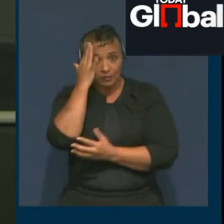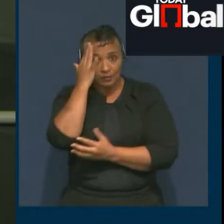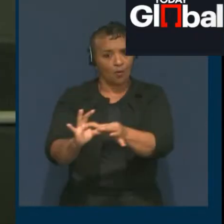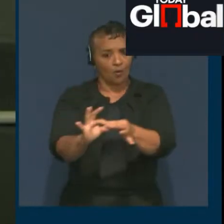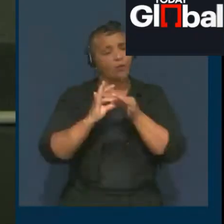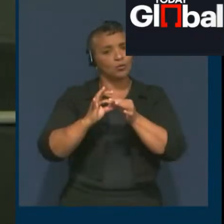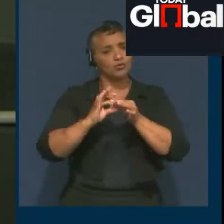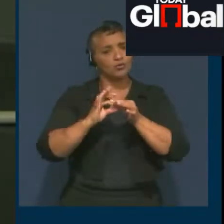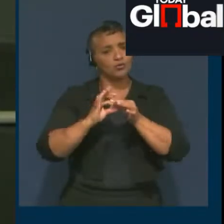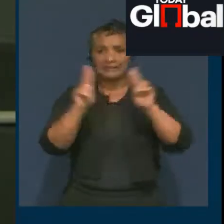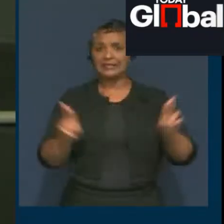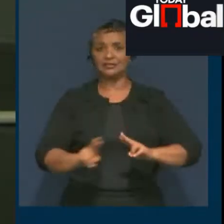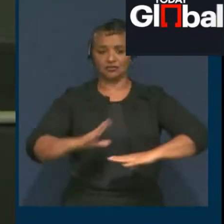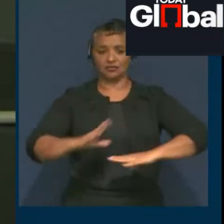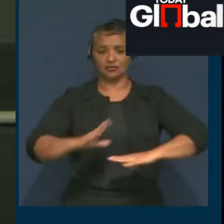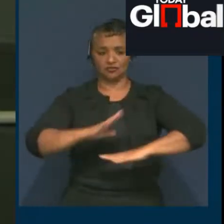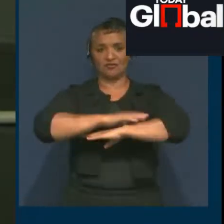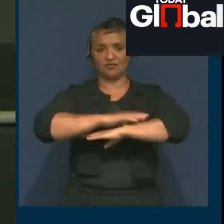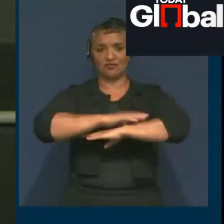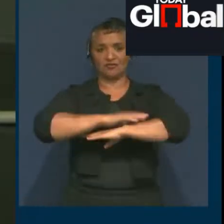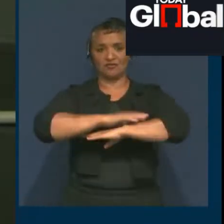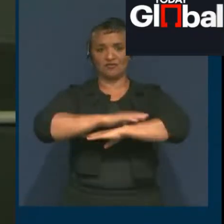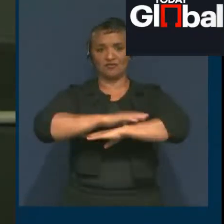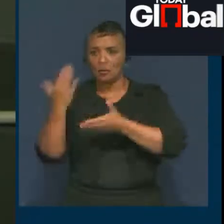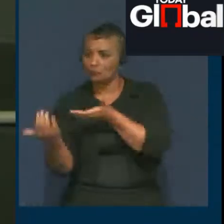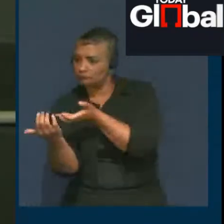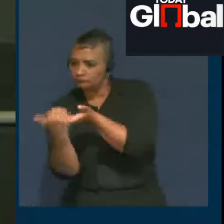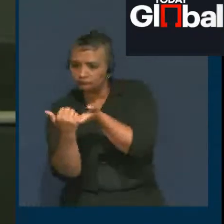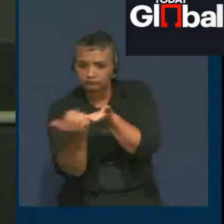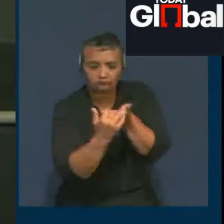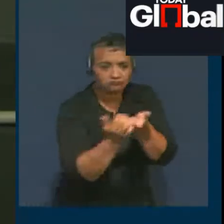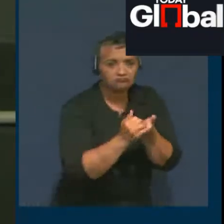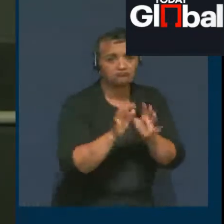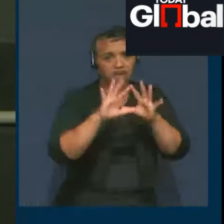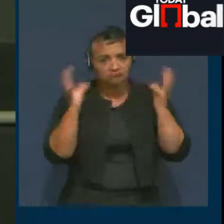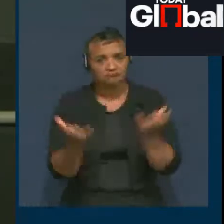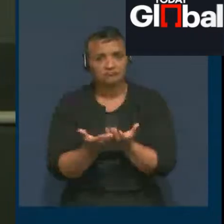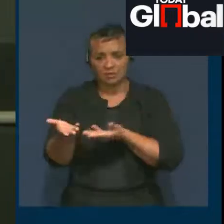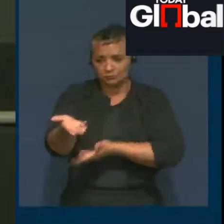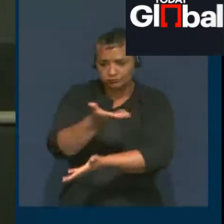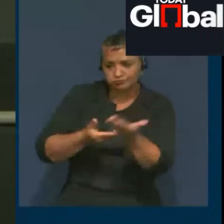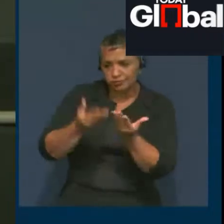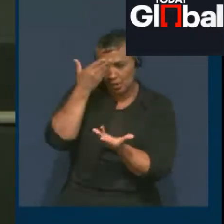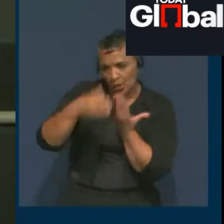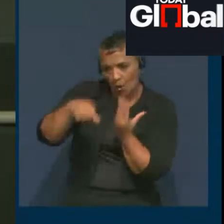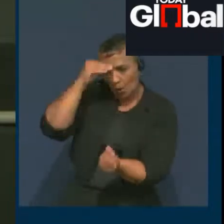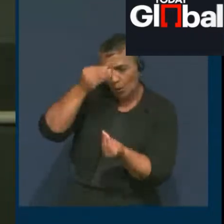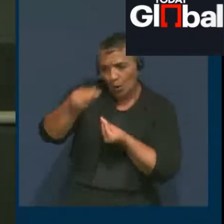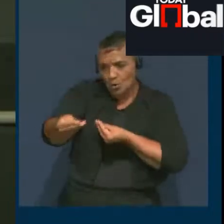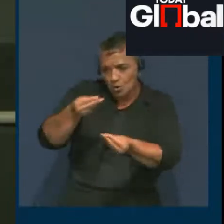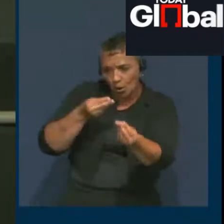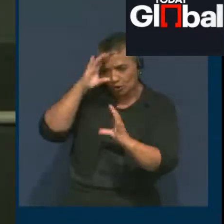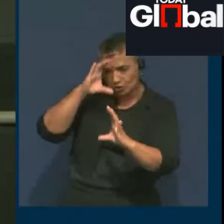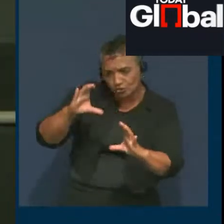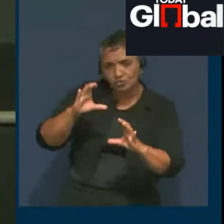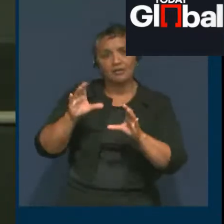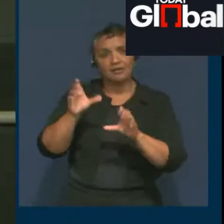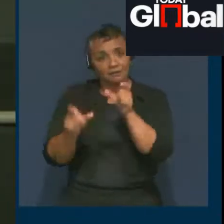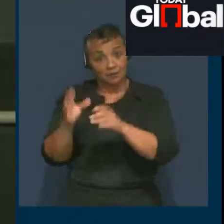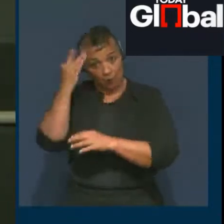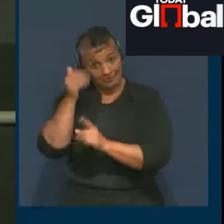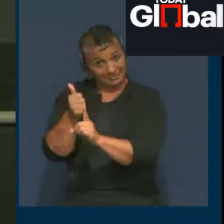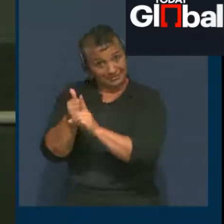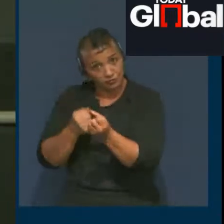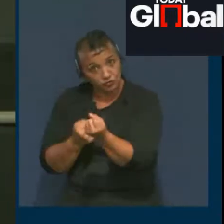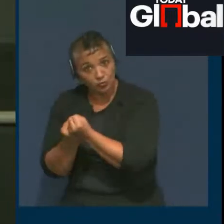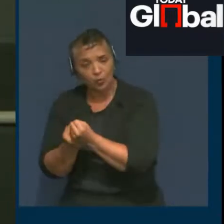platform to promote cooperation and the exchange of knowledge and expertise in support of persons with autism and their families, with a focus on